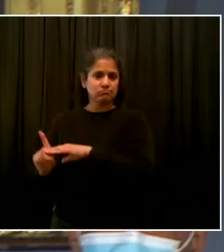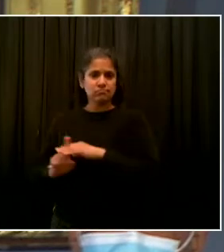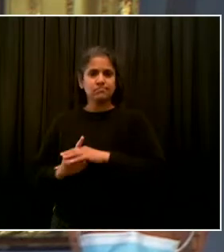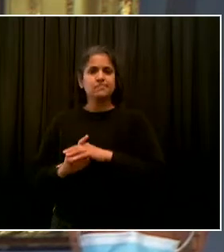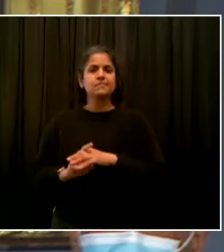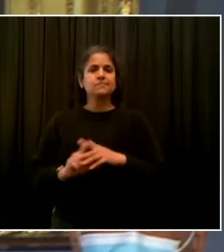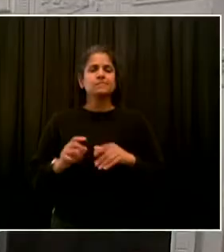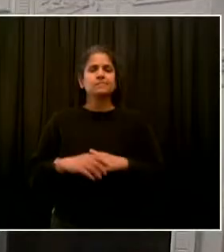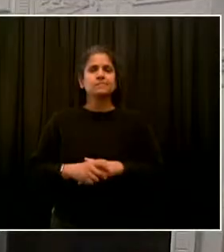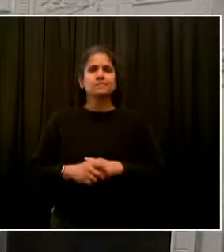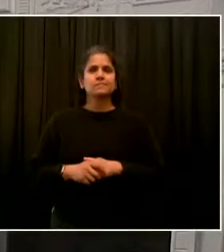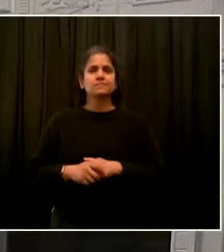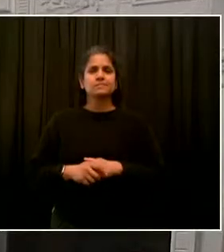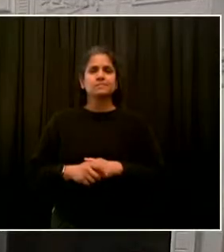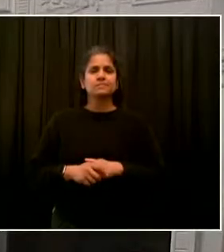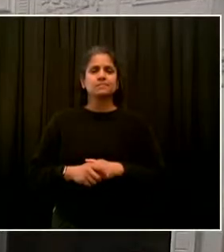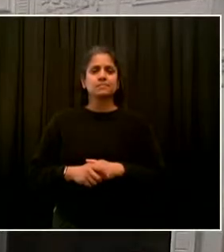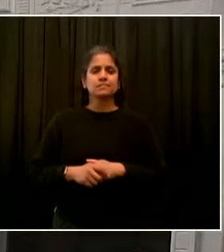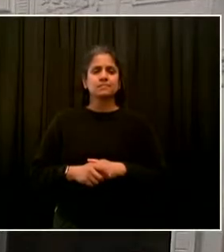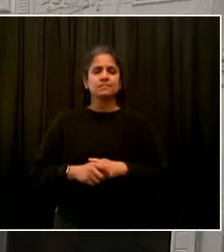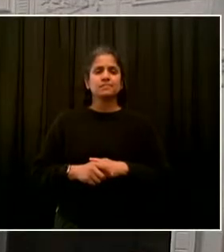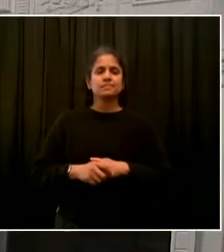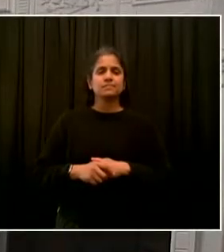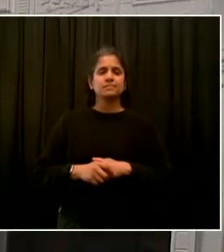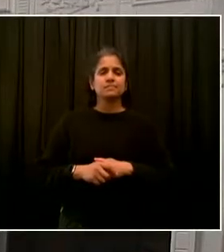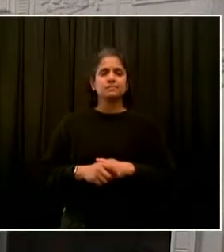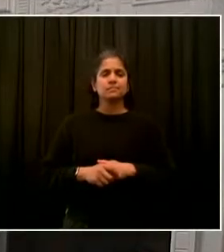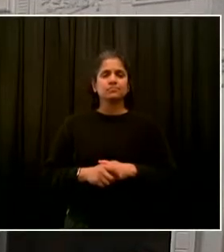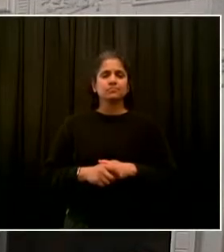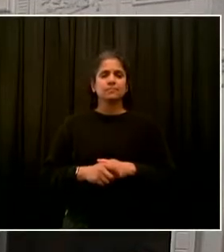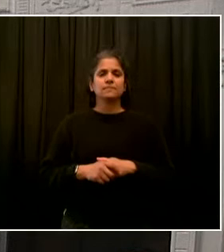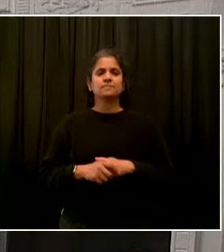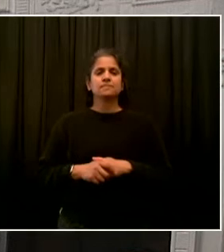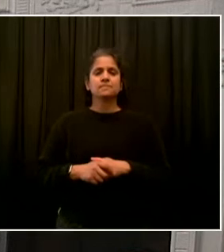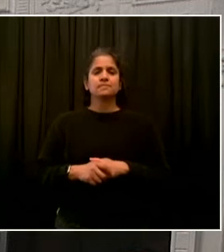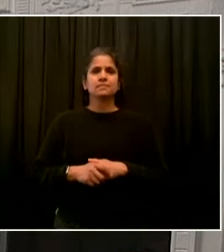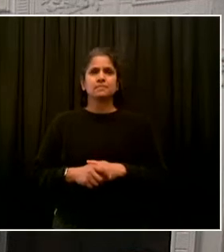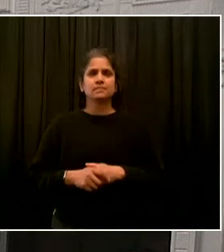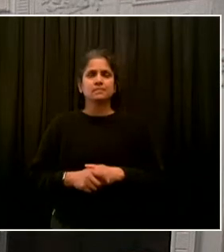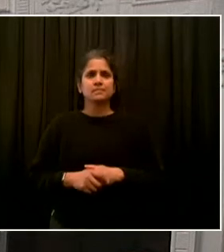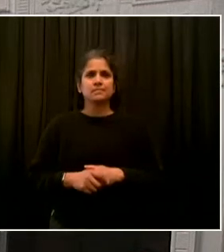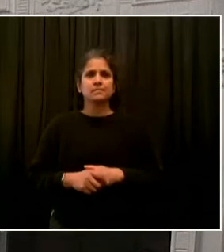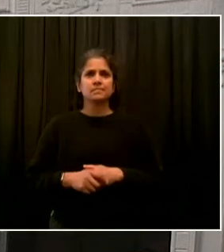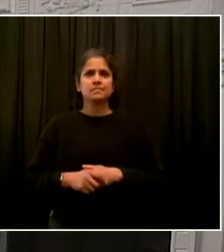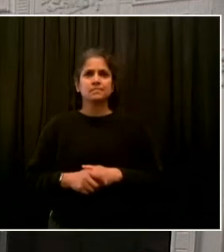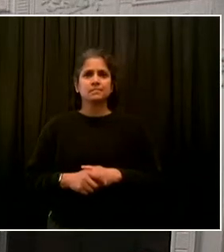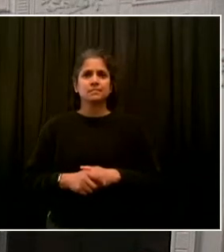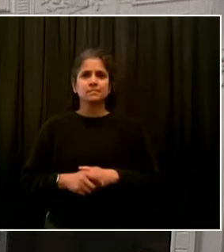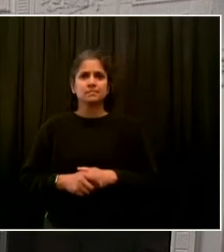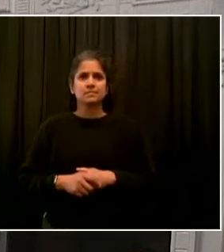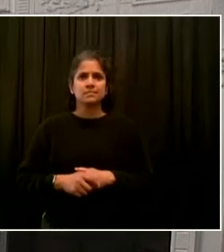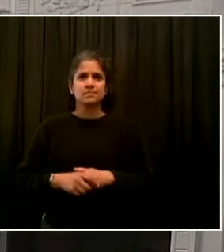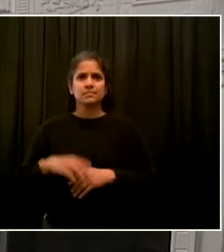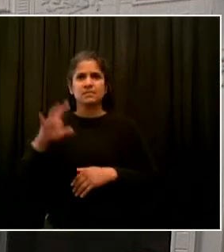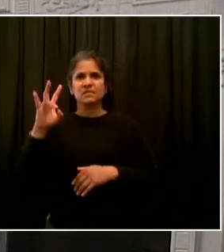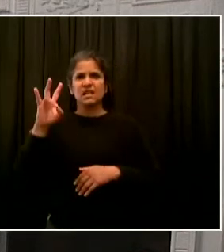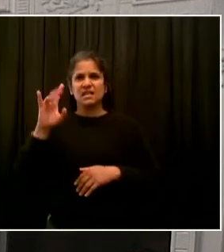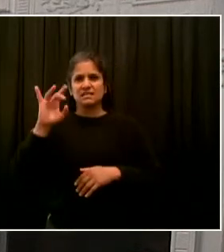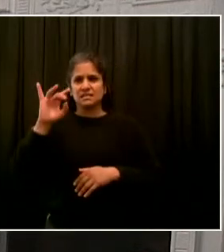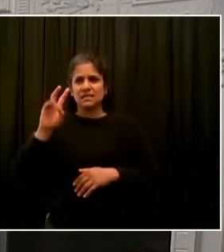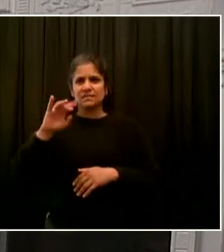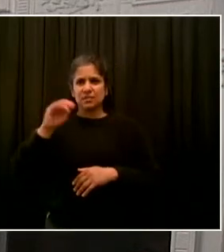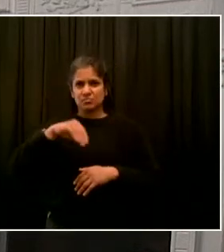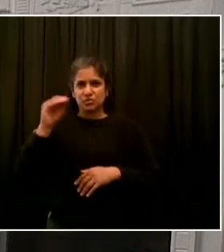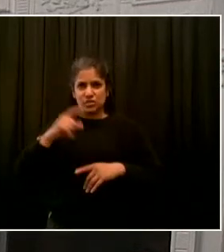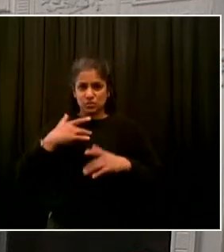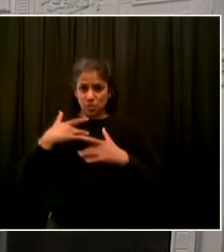weeks ago at your press briefing at the health department. We're now at 78%. Are you concerned about seeing that kind of trajectory, or is this kind of